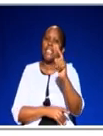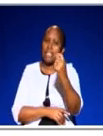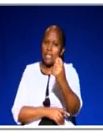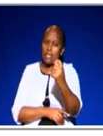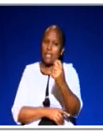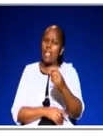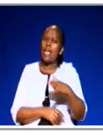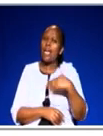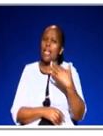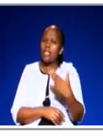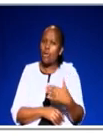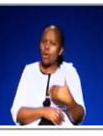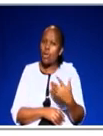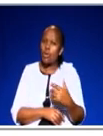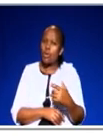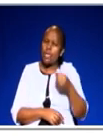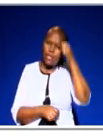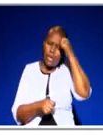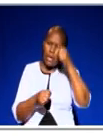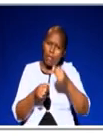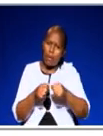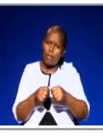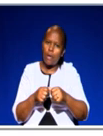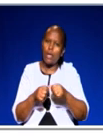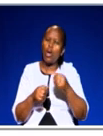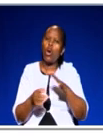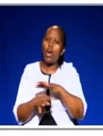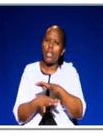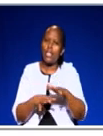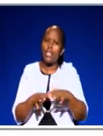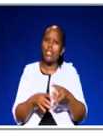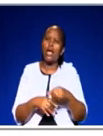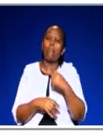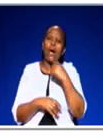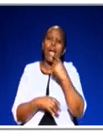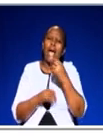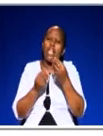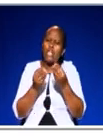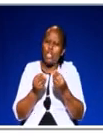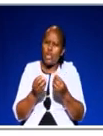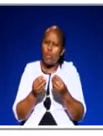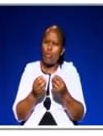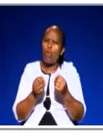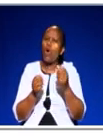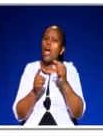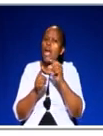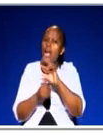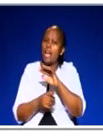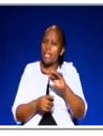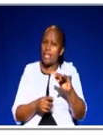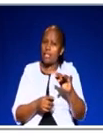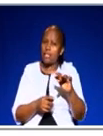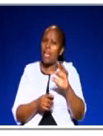I usually remember all these parameters by a simple acronym, and